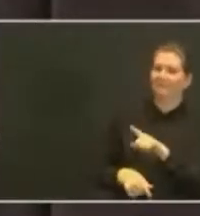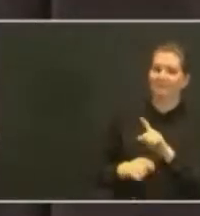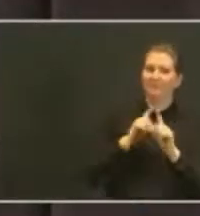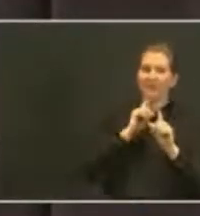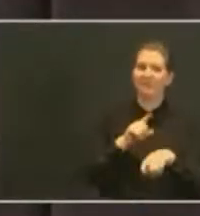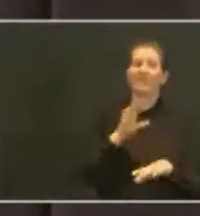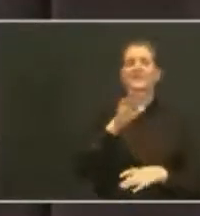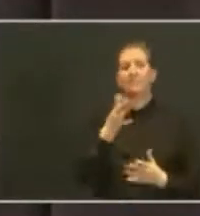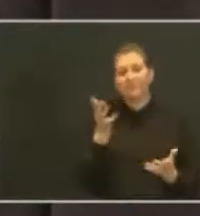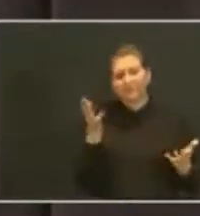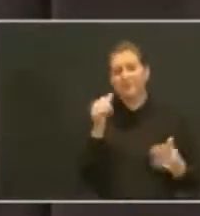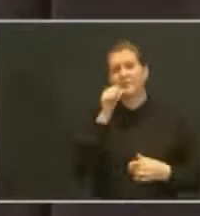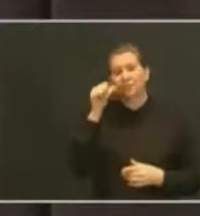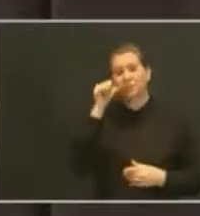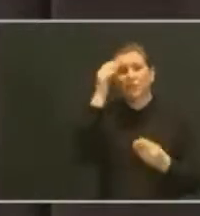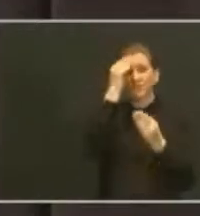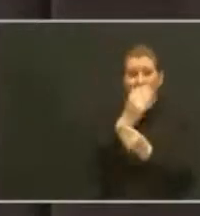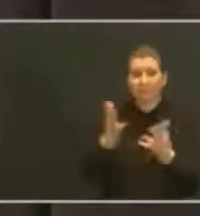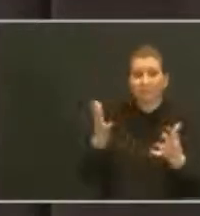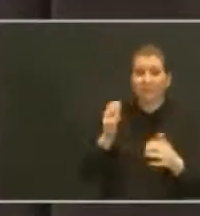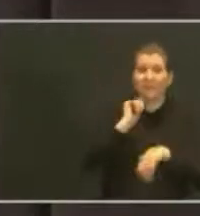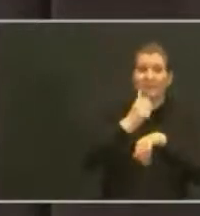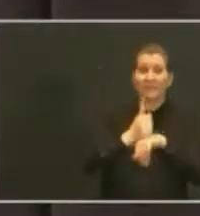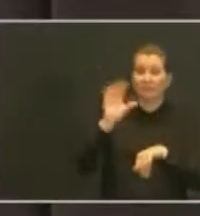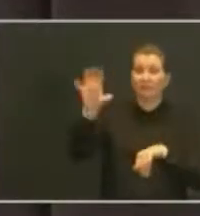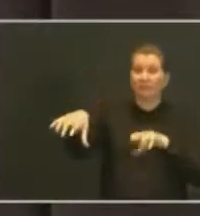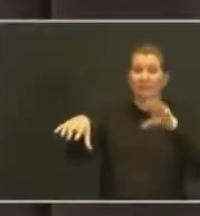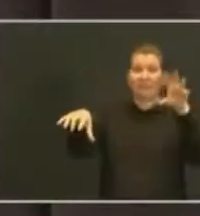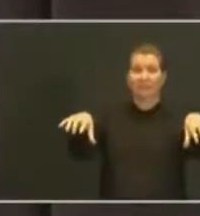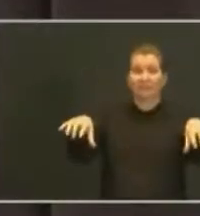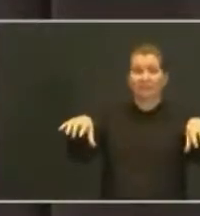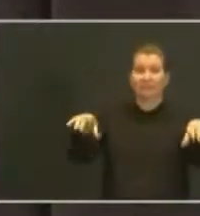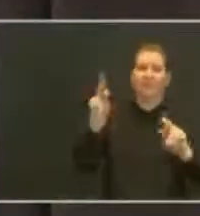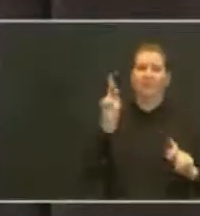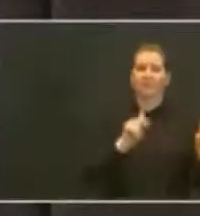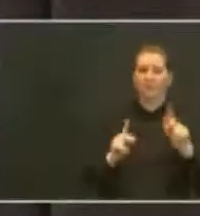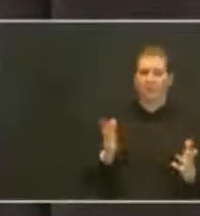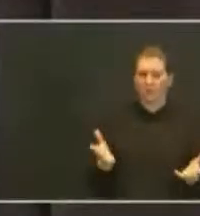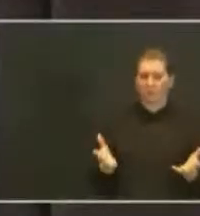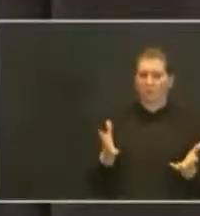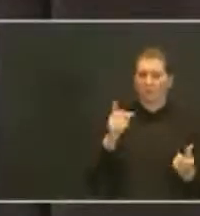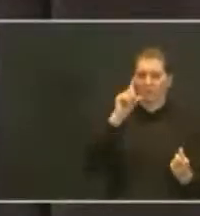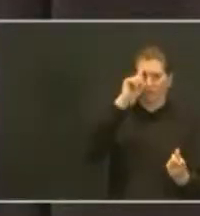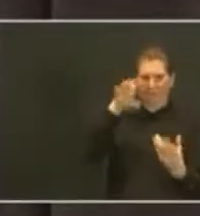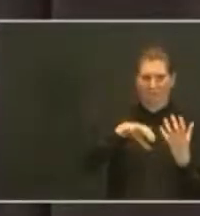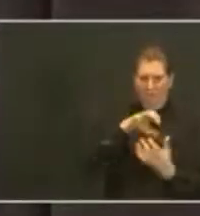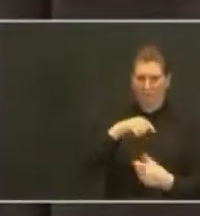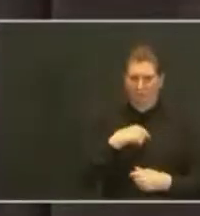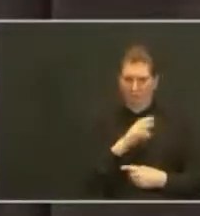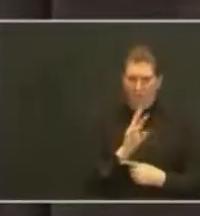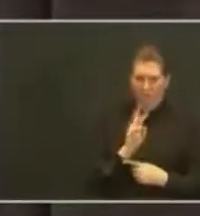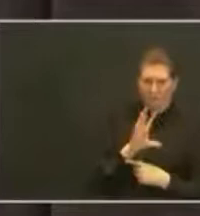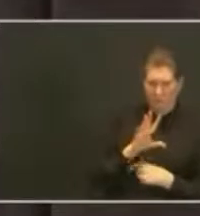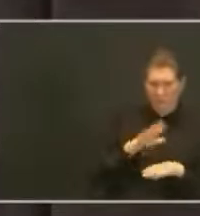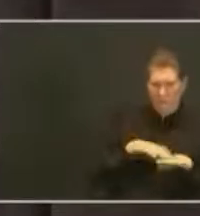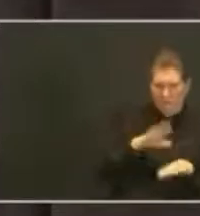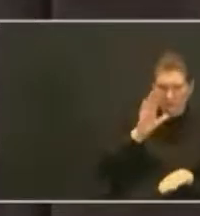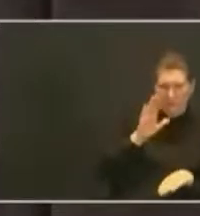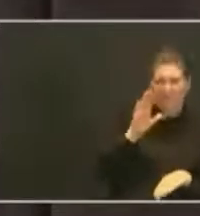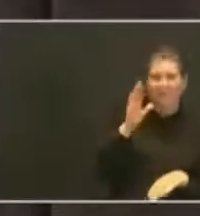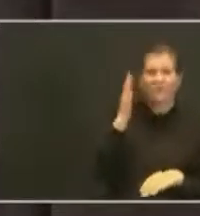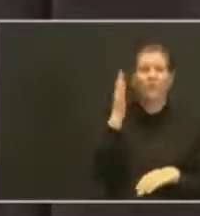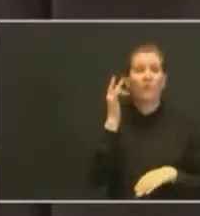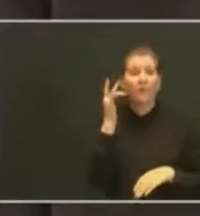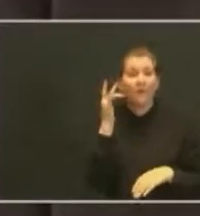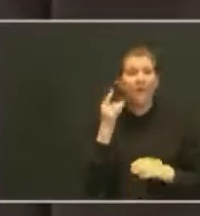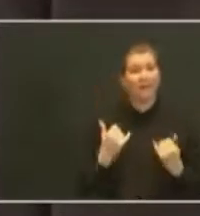yesterday about the sites opening up, it might have been somewhat confusing because we said 75 starting today and